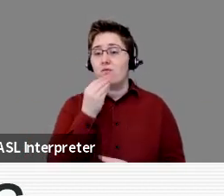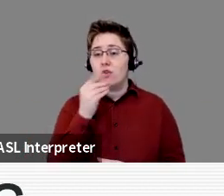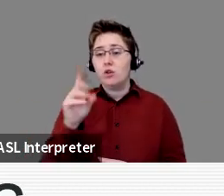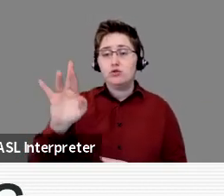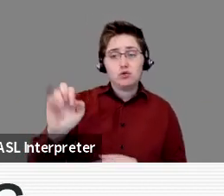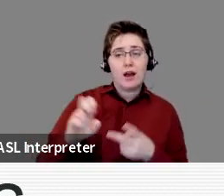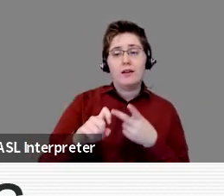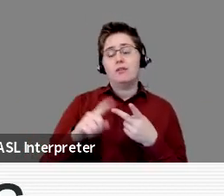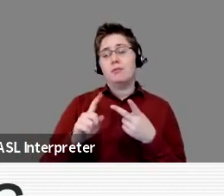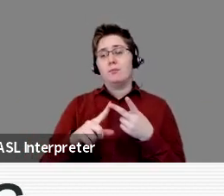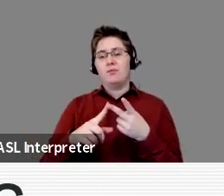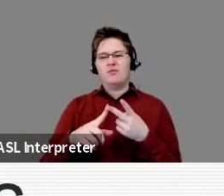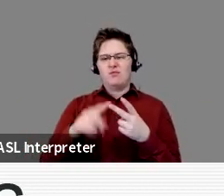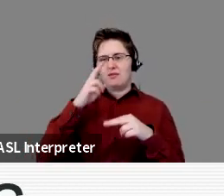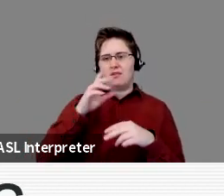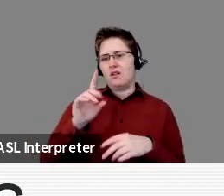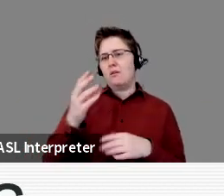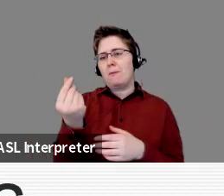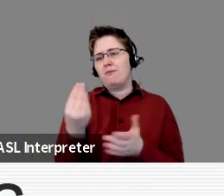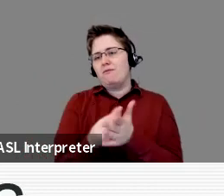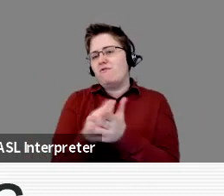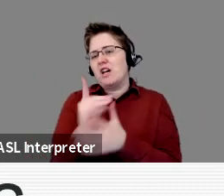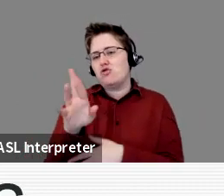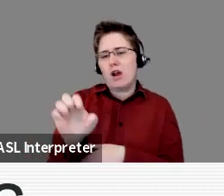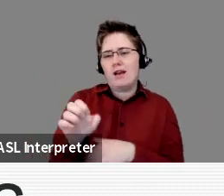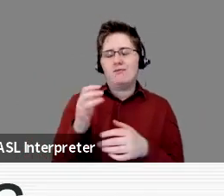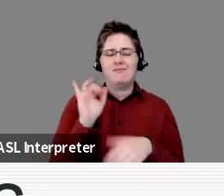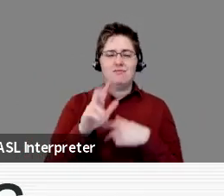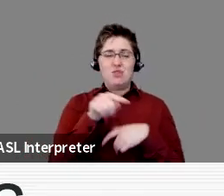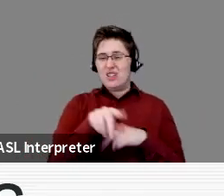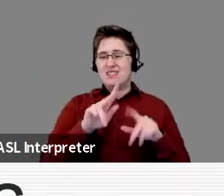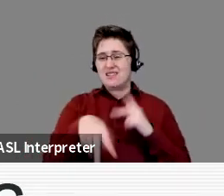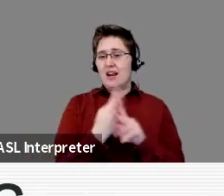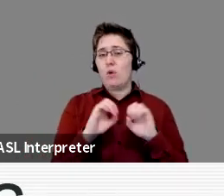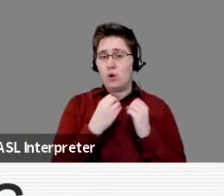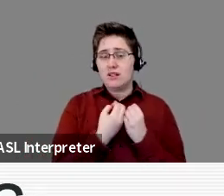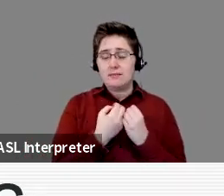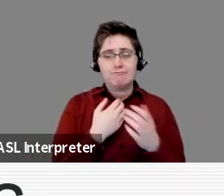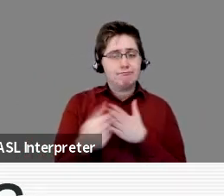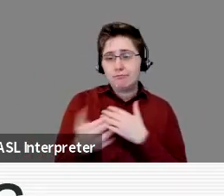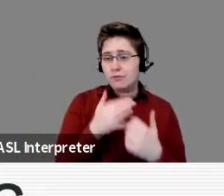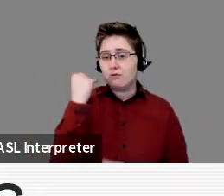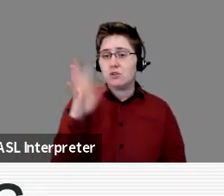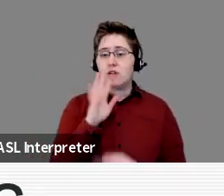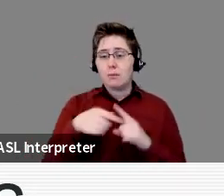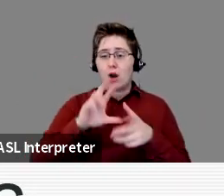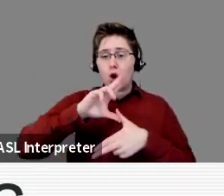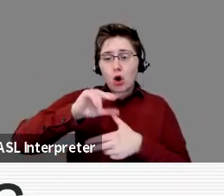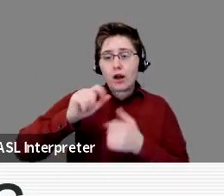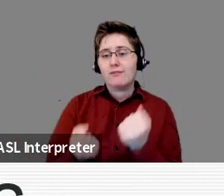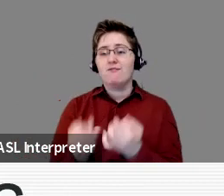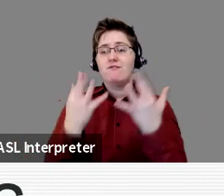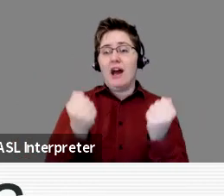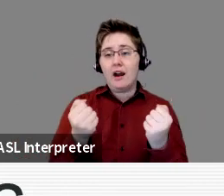and fund drives and things like that. And so these are kind of organizations that, whether we're talking about a hurricane or a fire or something